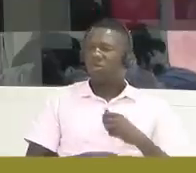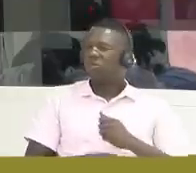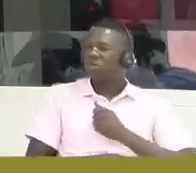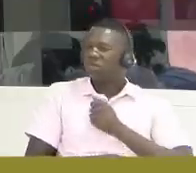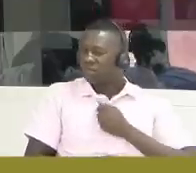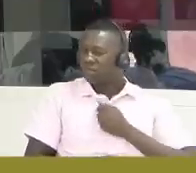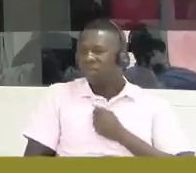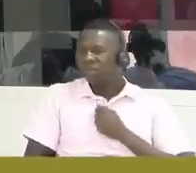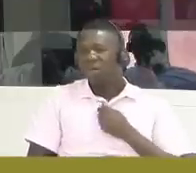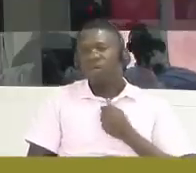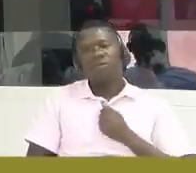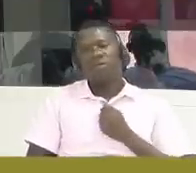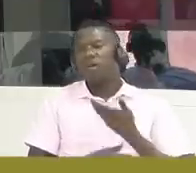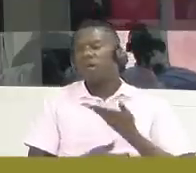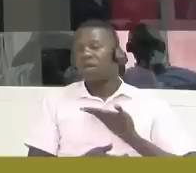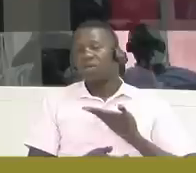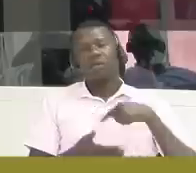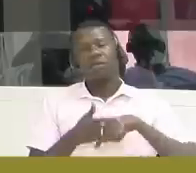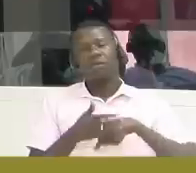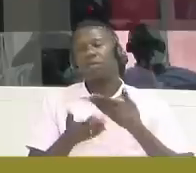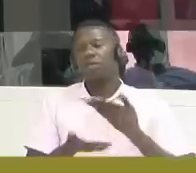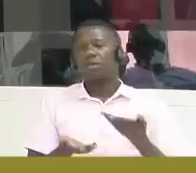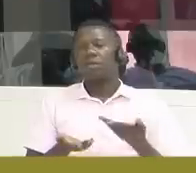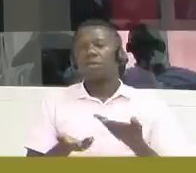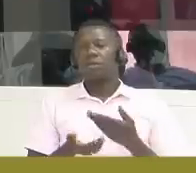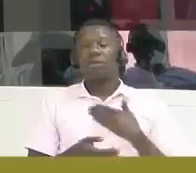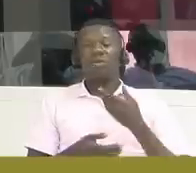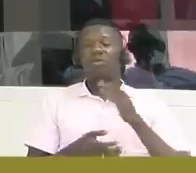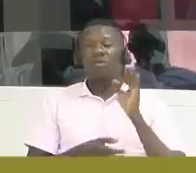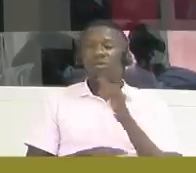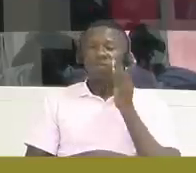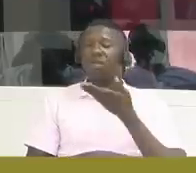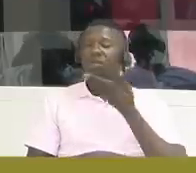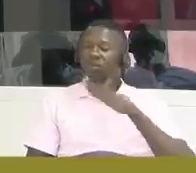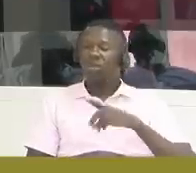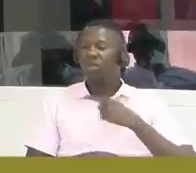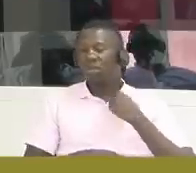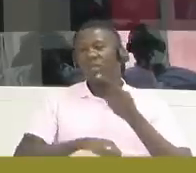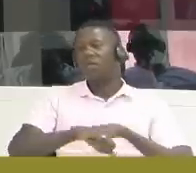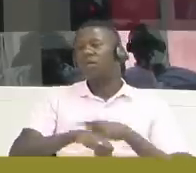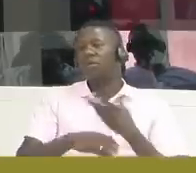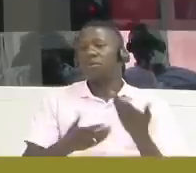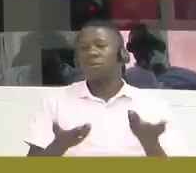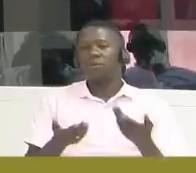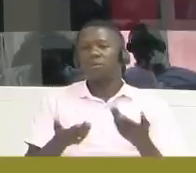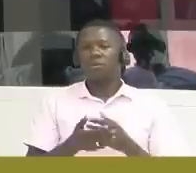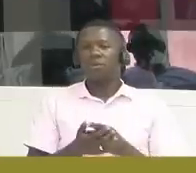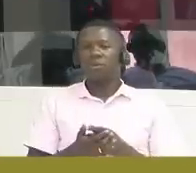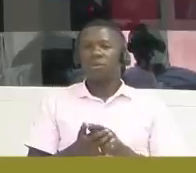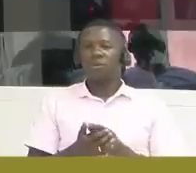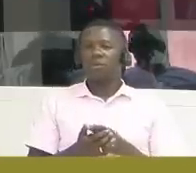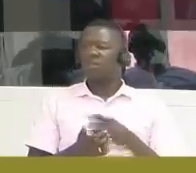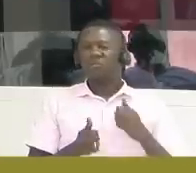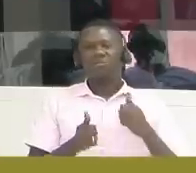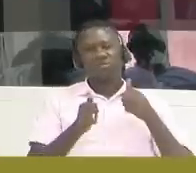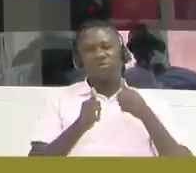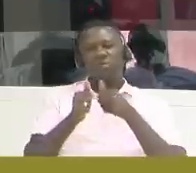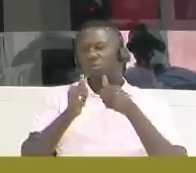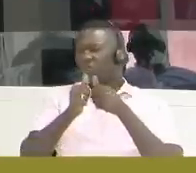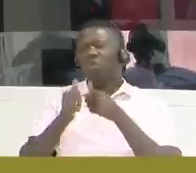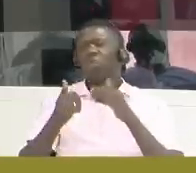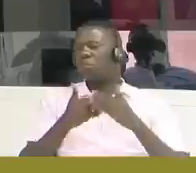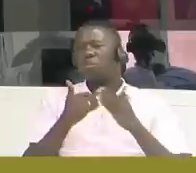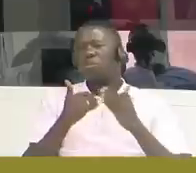sorrow I had in me. I was very young at the time. It haunts me a lot. I even used